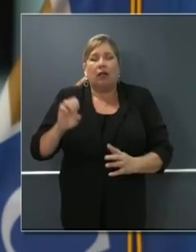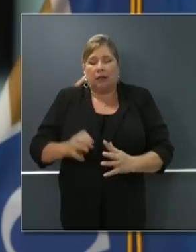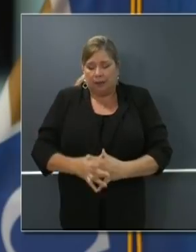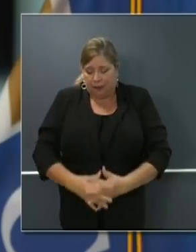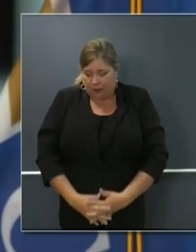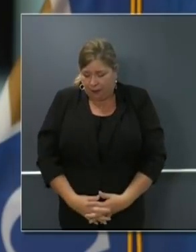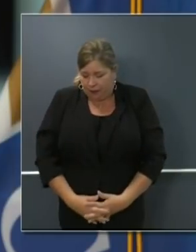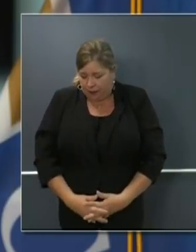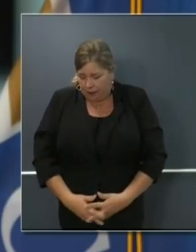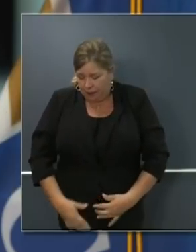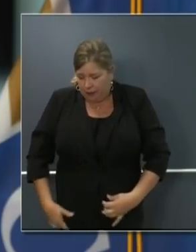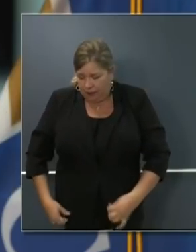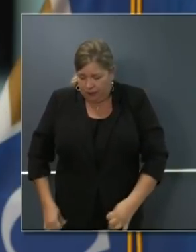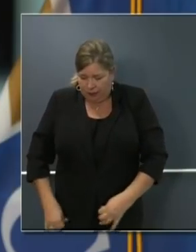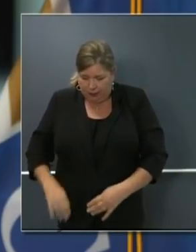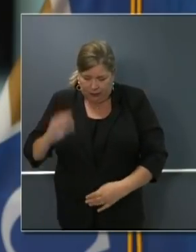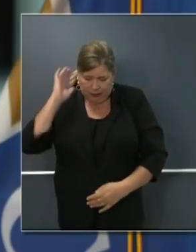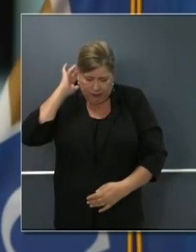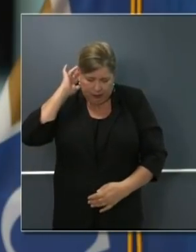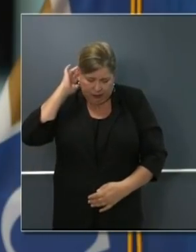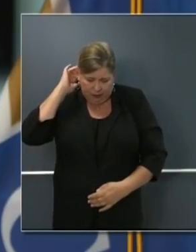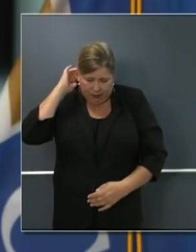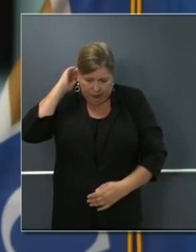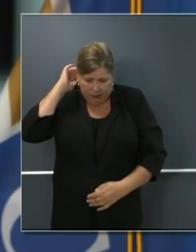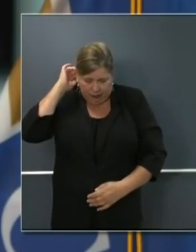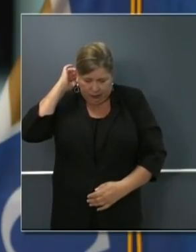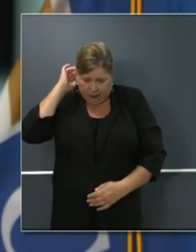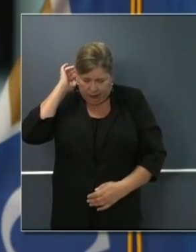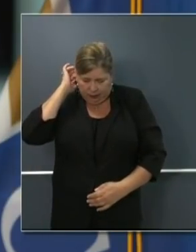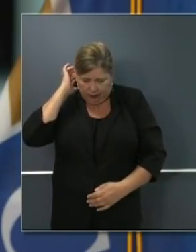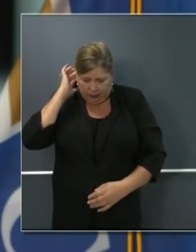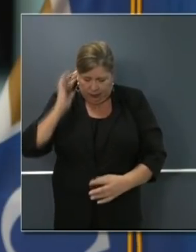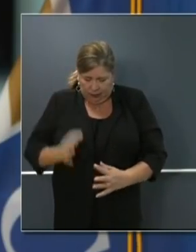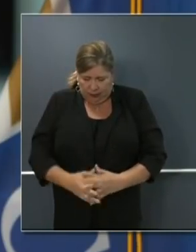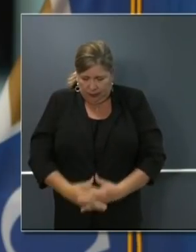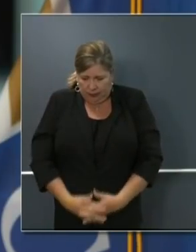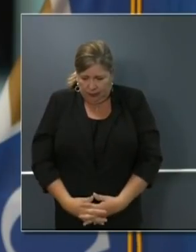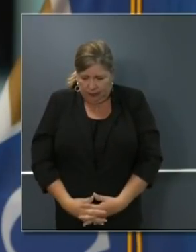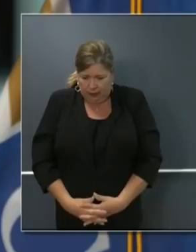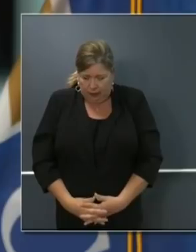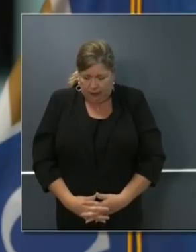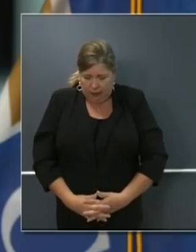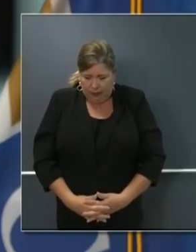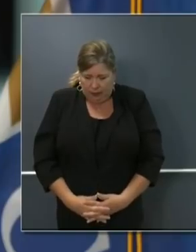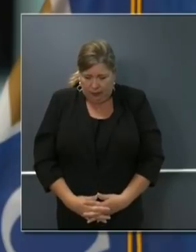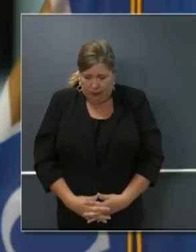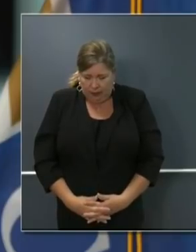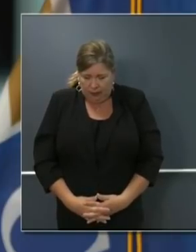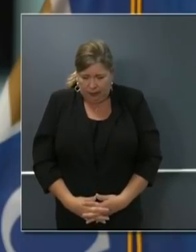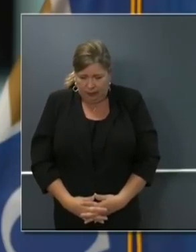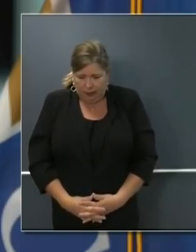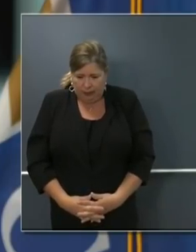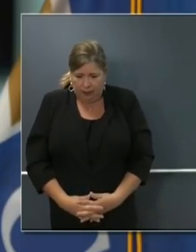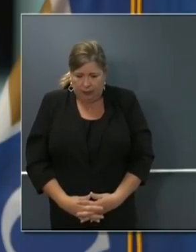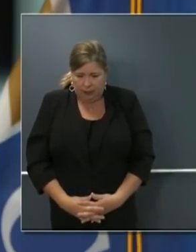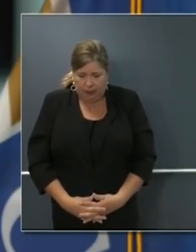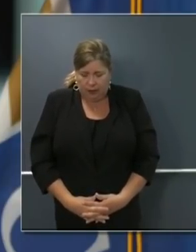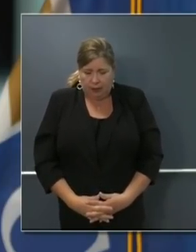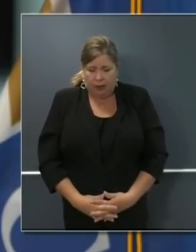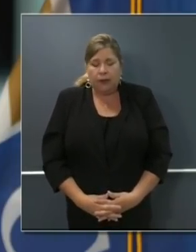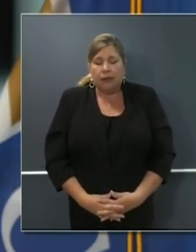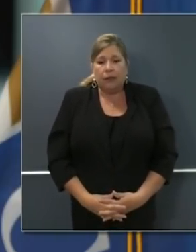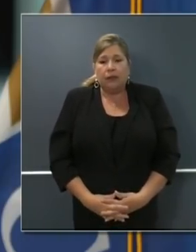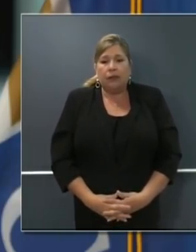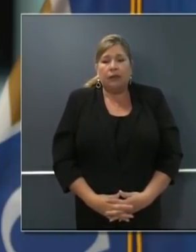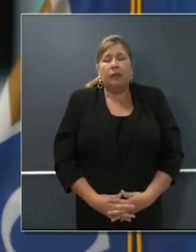Hi, Governor. Now that we are, about a week out from those massive crowds that you saw in